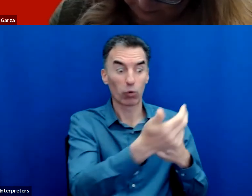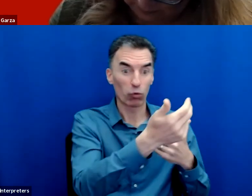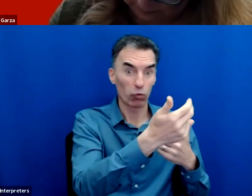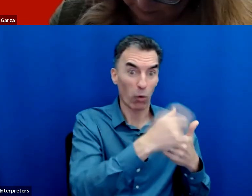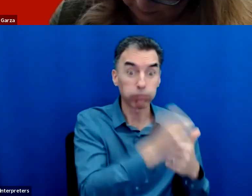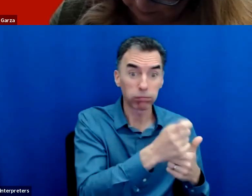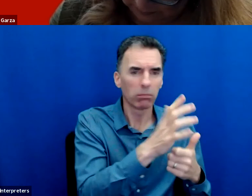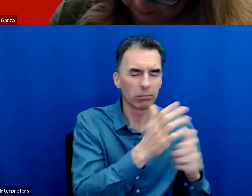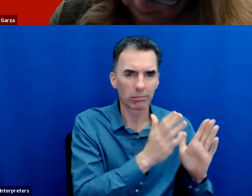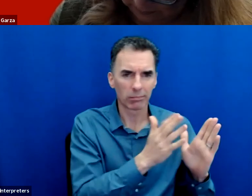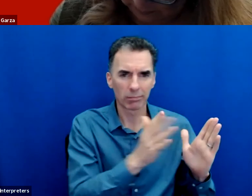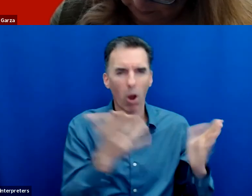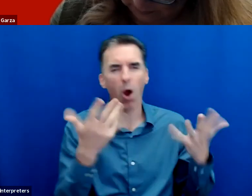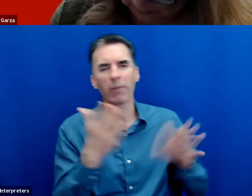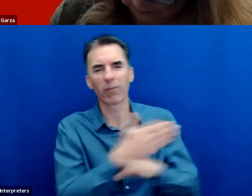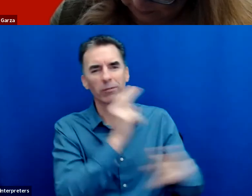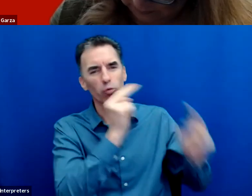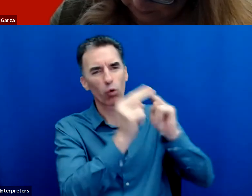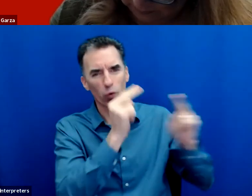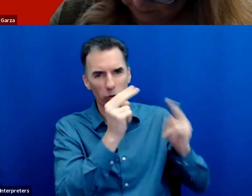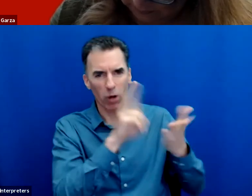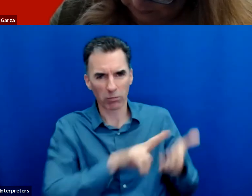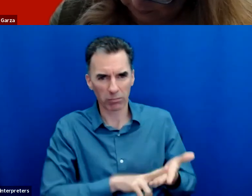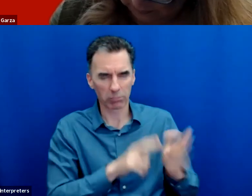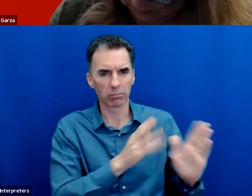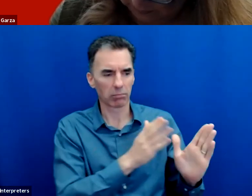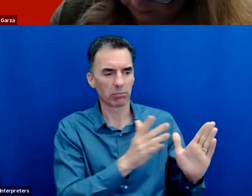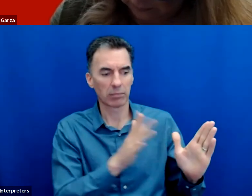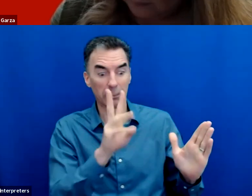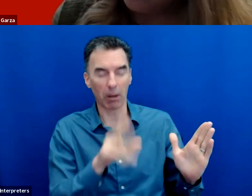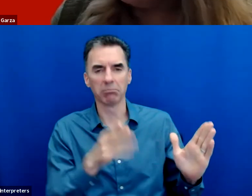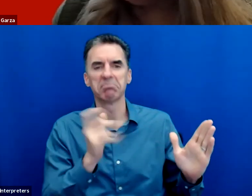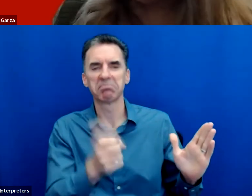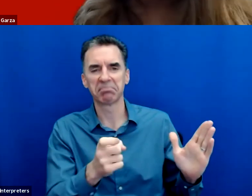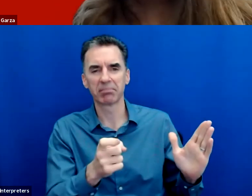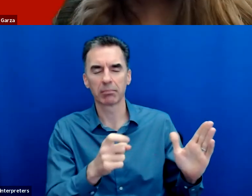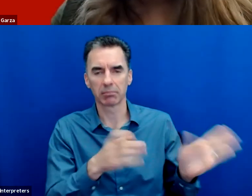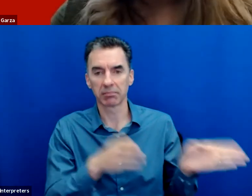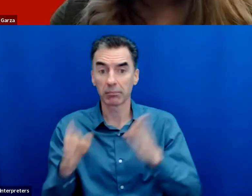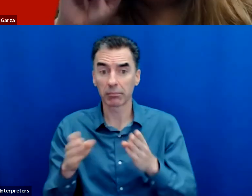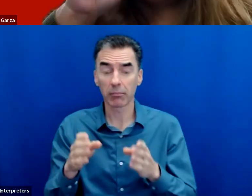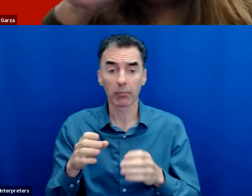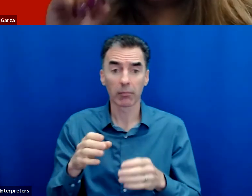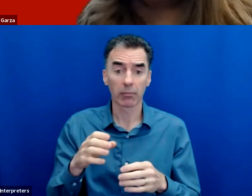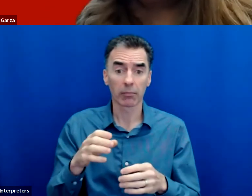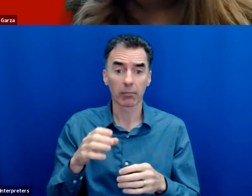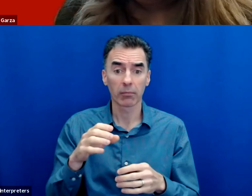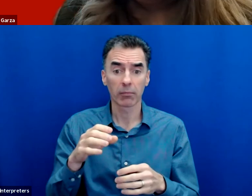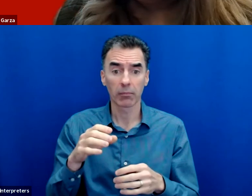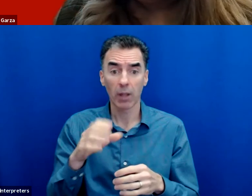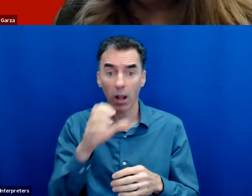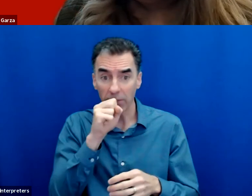the bargaining unit for classified members. Faculty, confidential, and management don't have